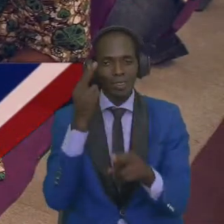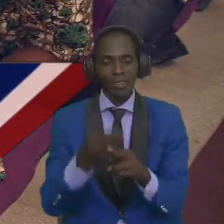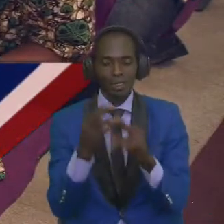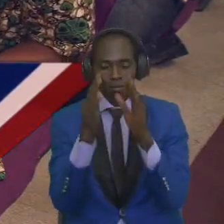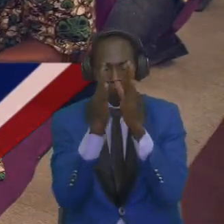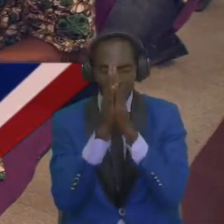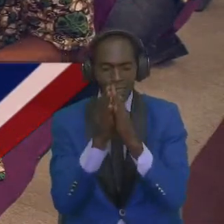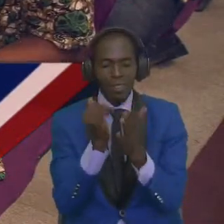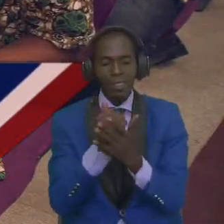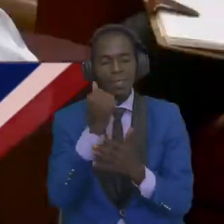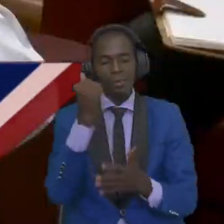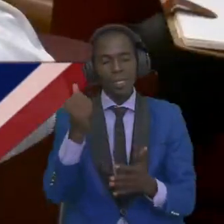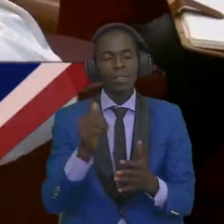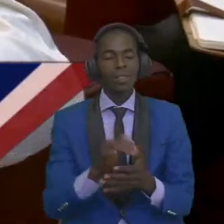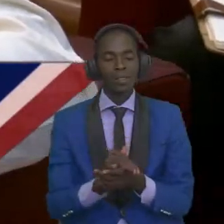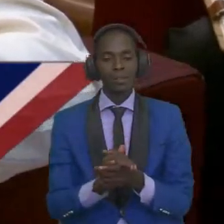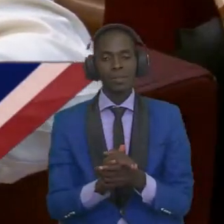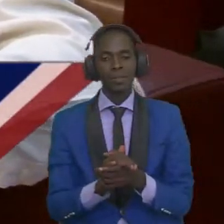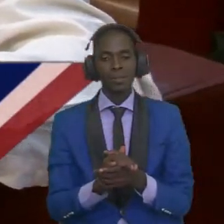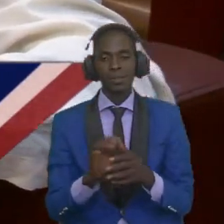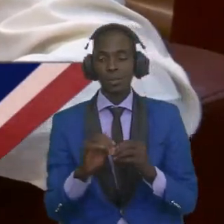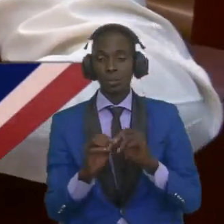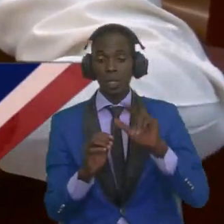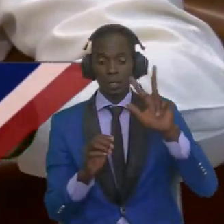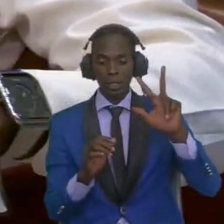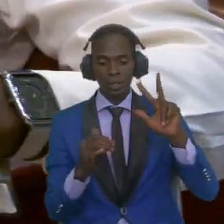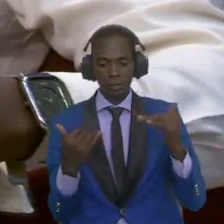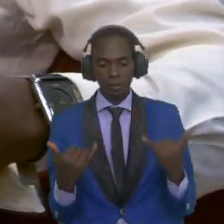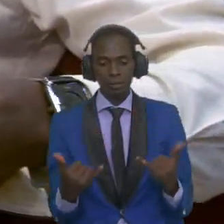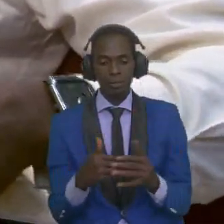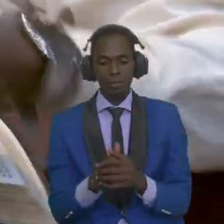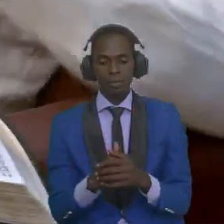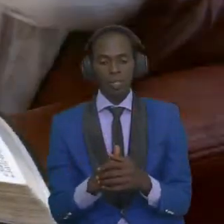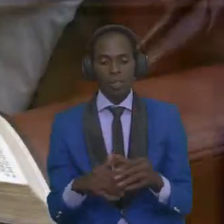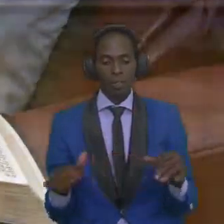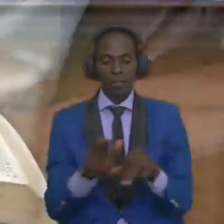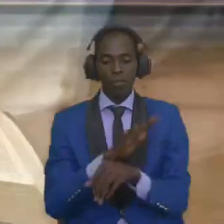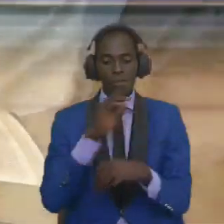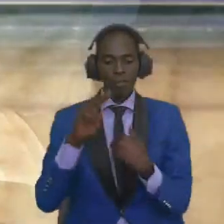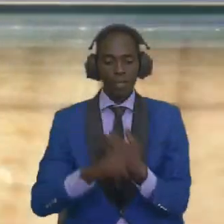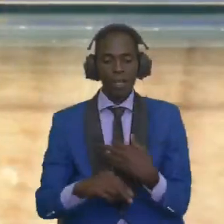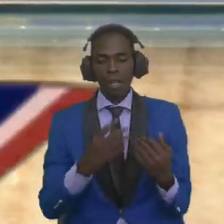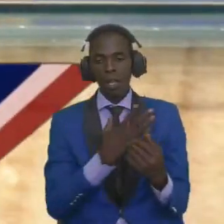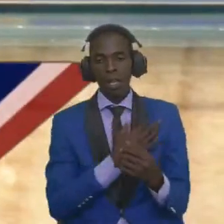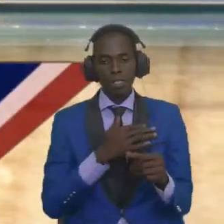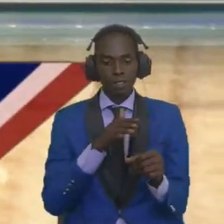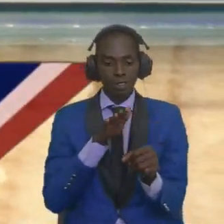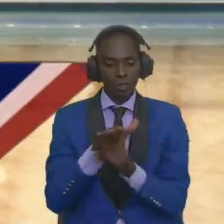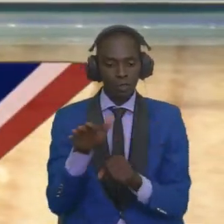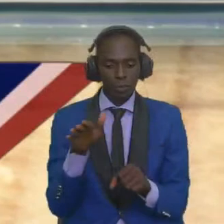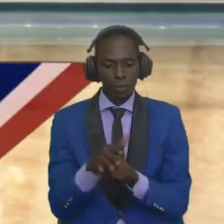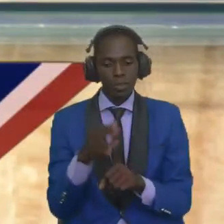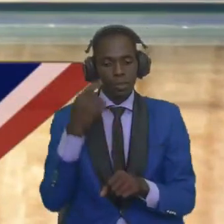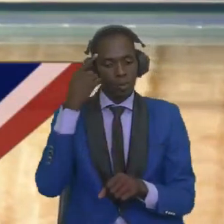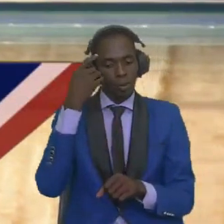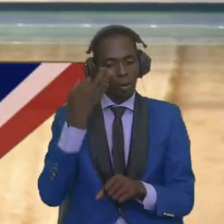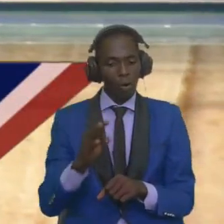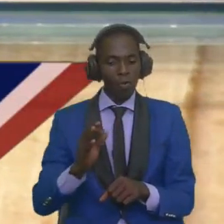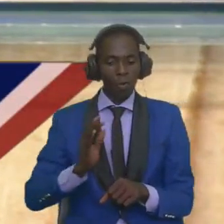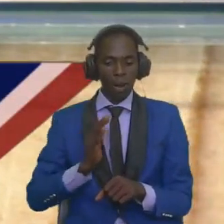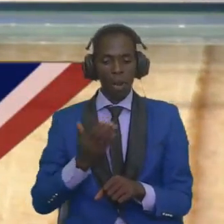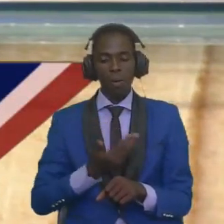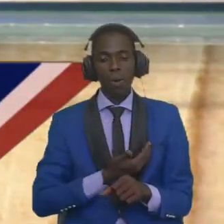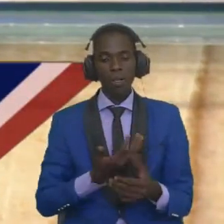I said you are free. Number three now. Number three, the fullness and sufficiency